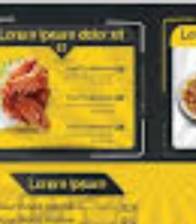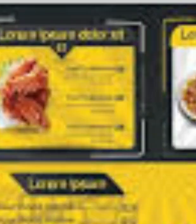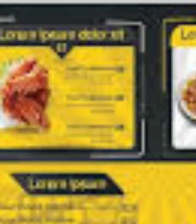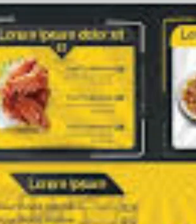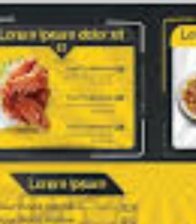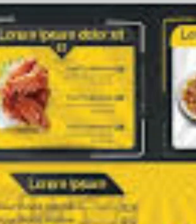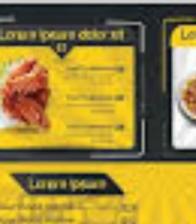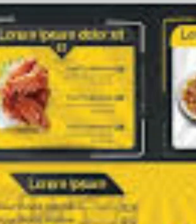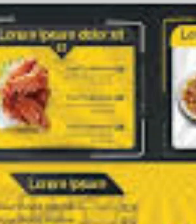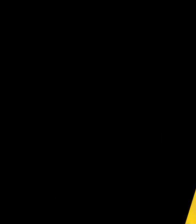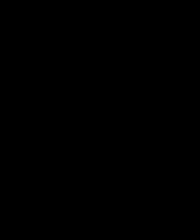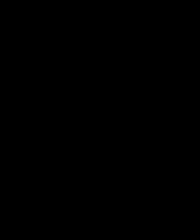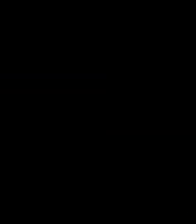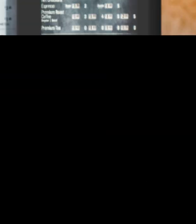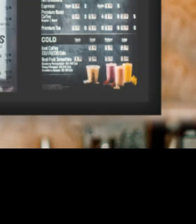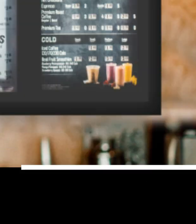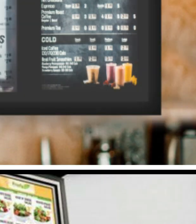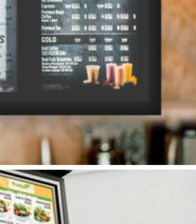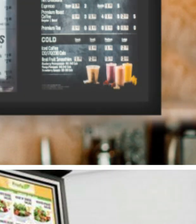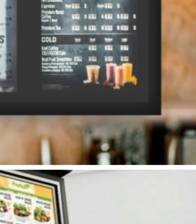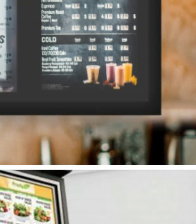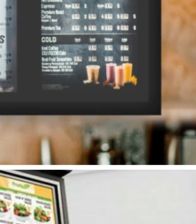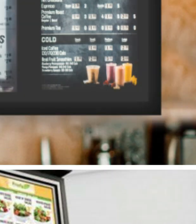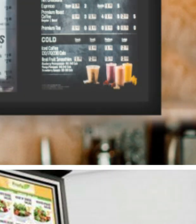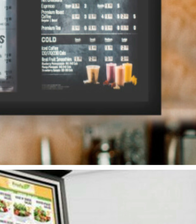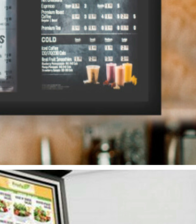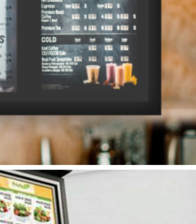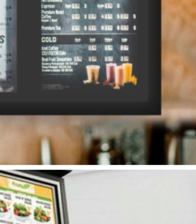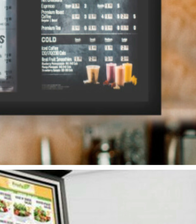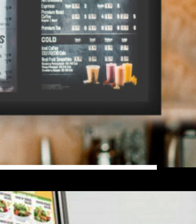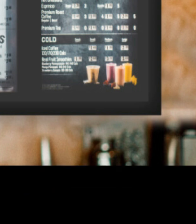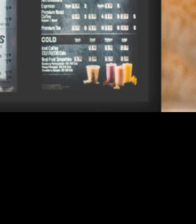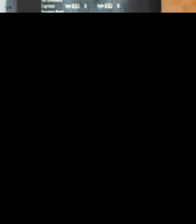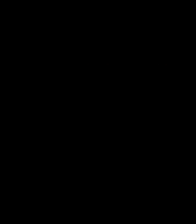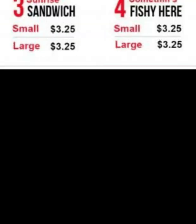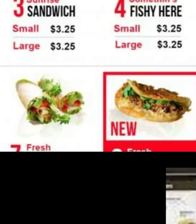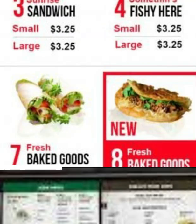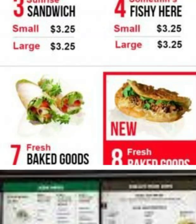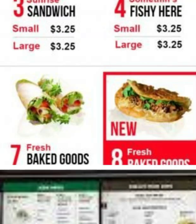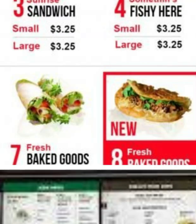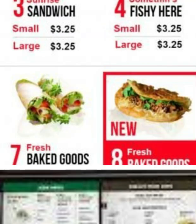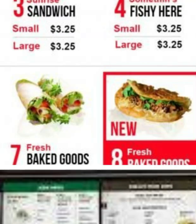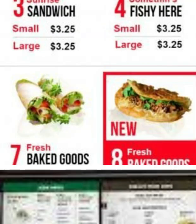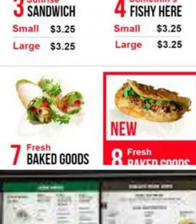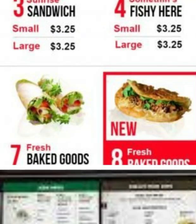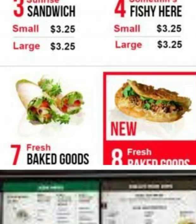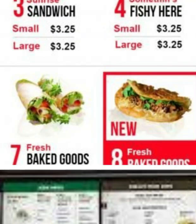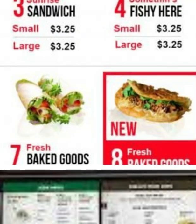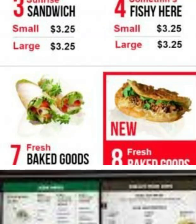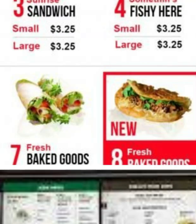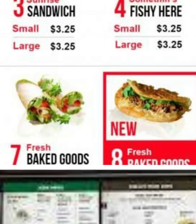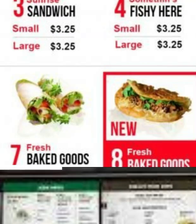Hey everyone, tired of fast food that's never like the picture and always boring? It's time to spice things up,